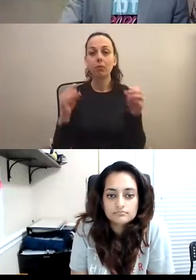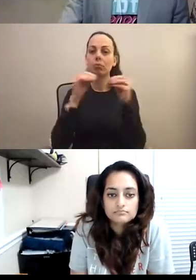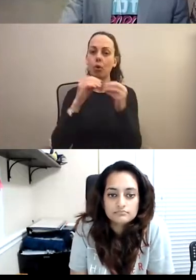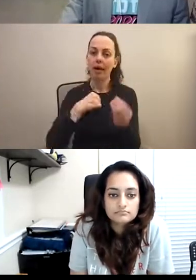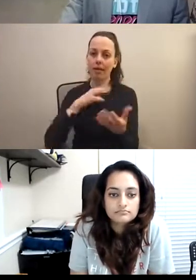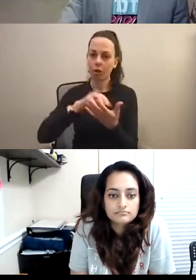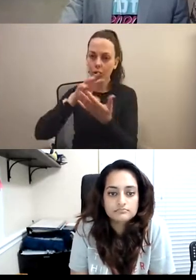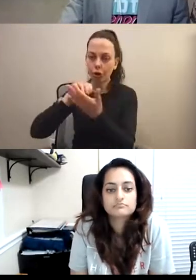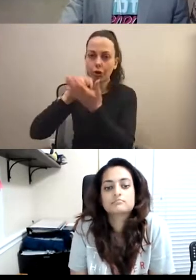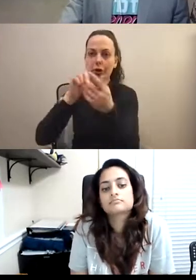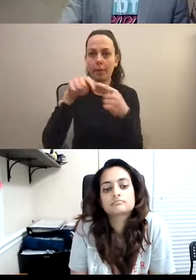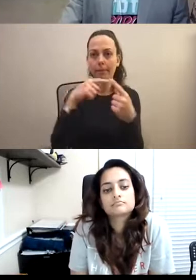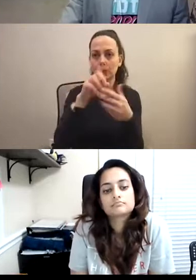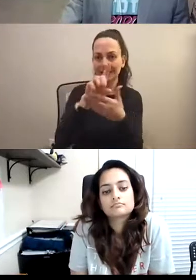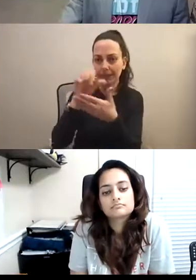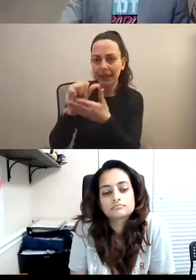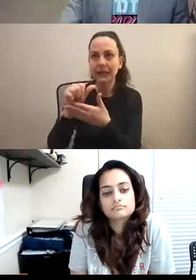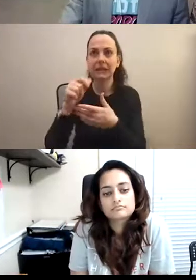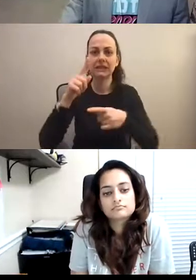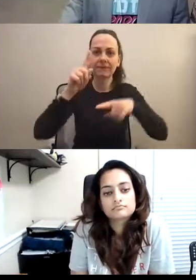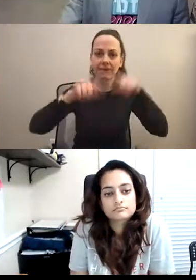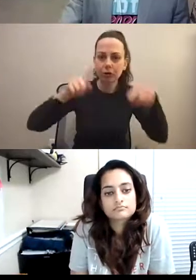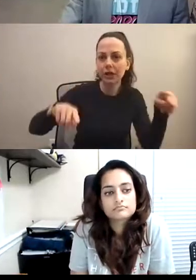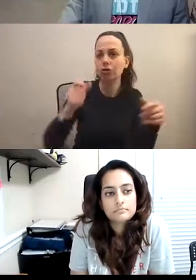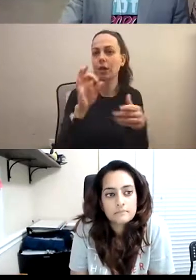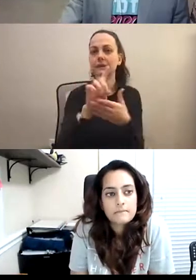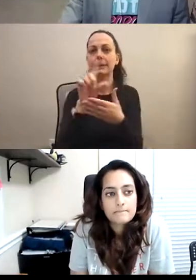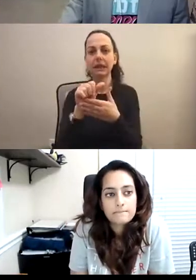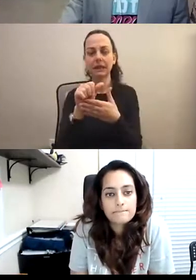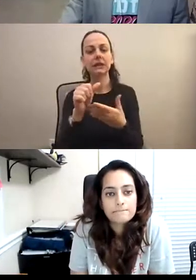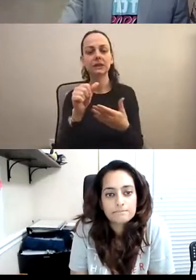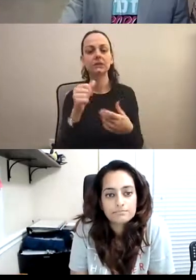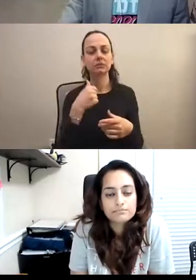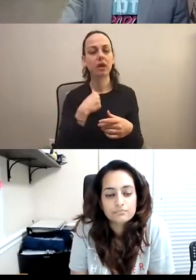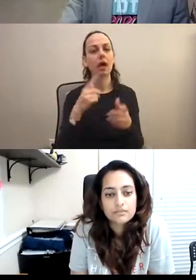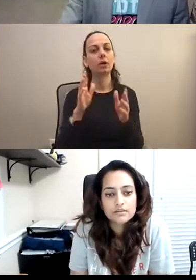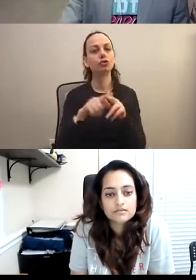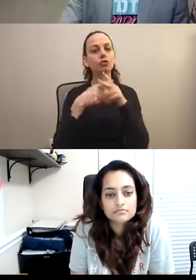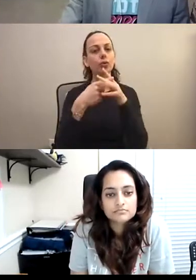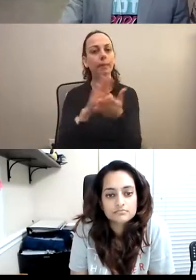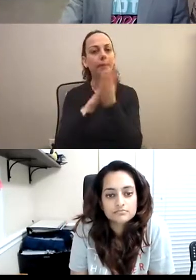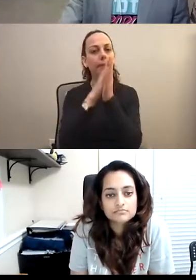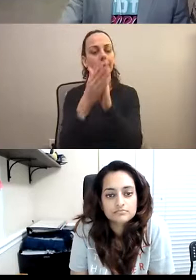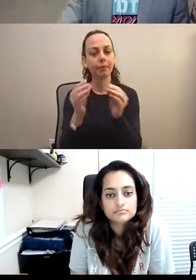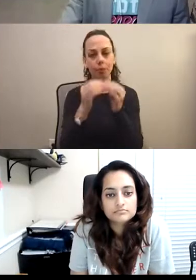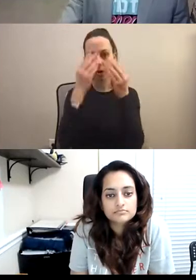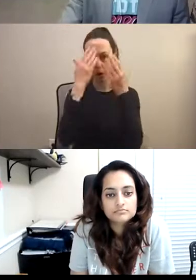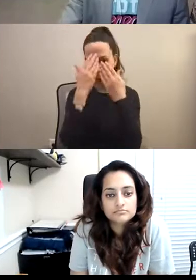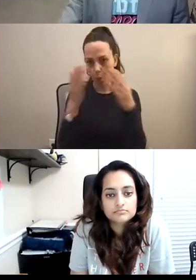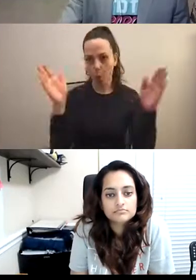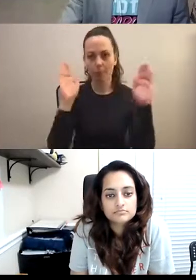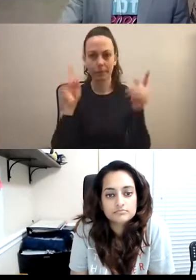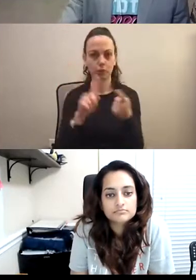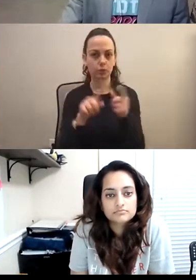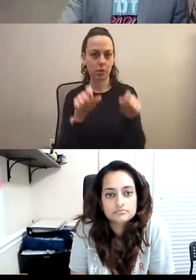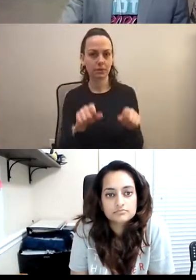and the variation of disability that exists, I have been open to the possibility